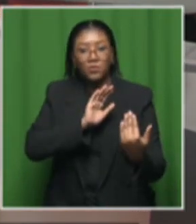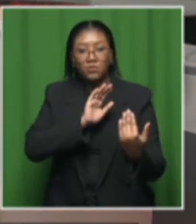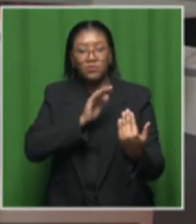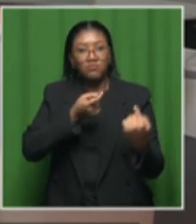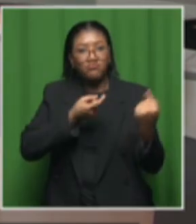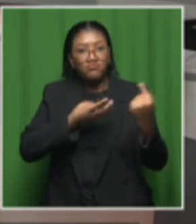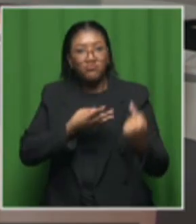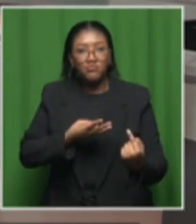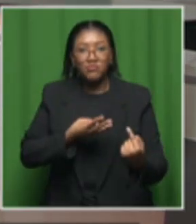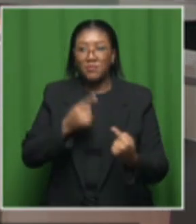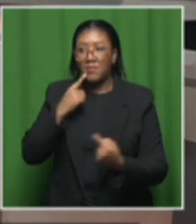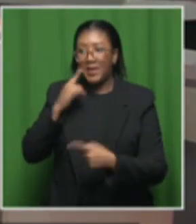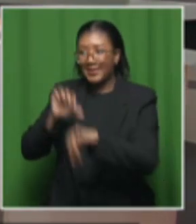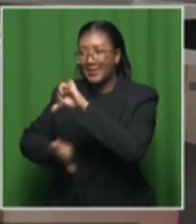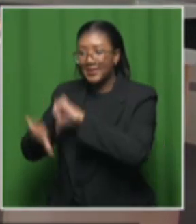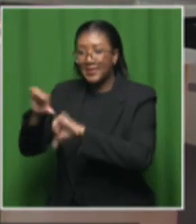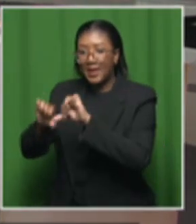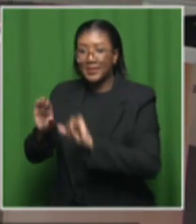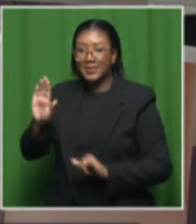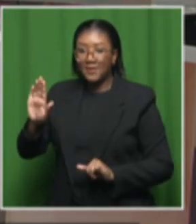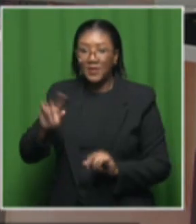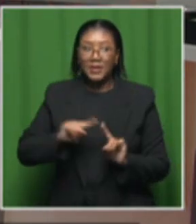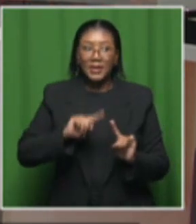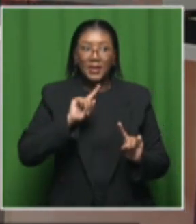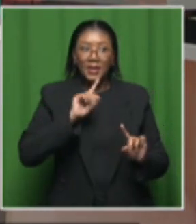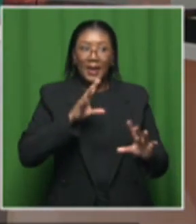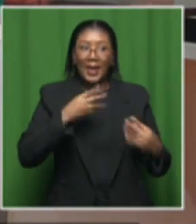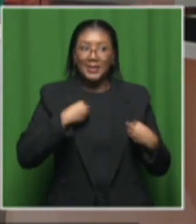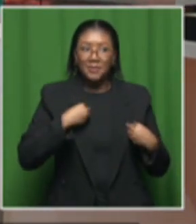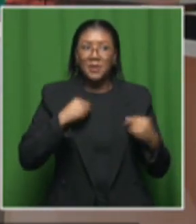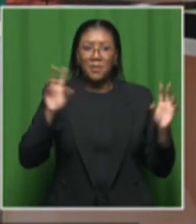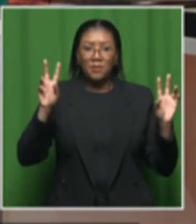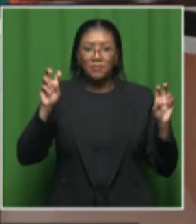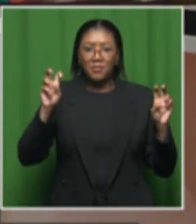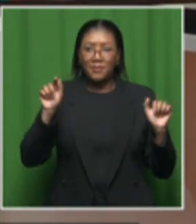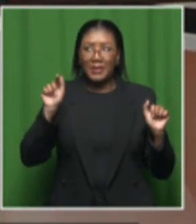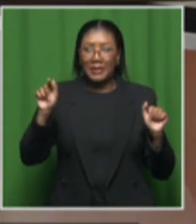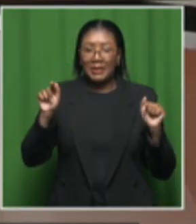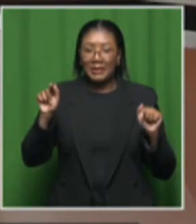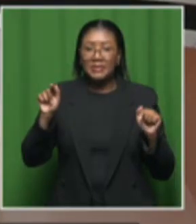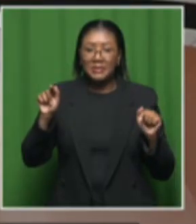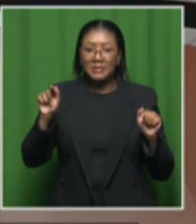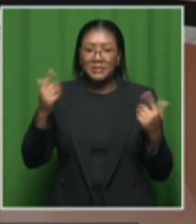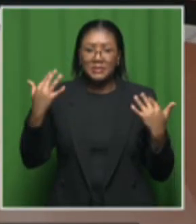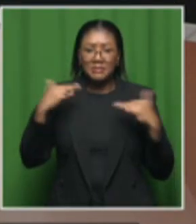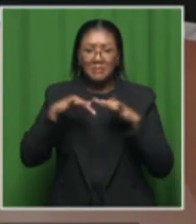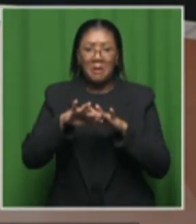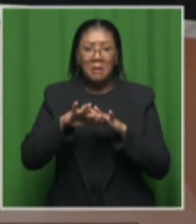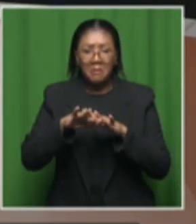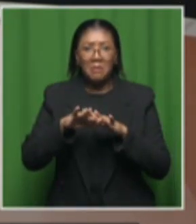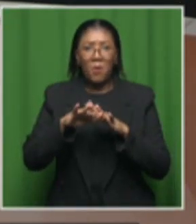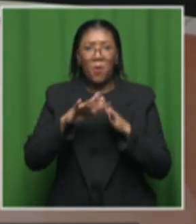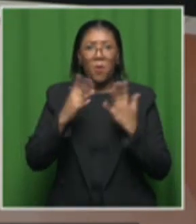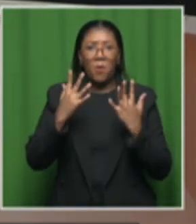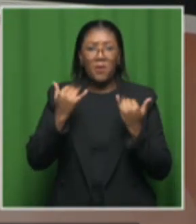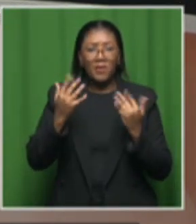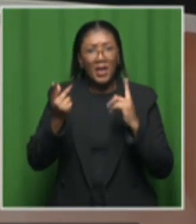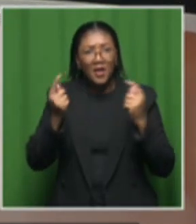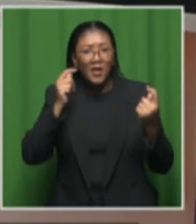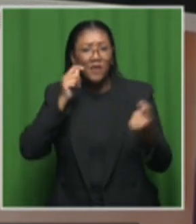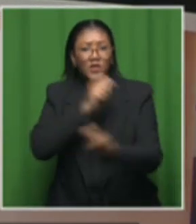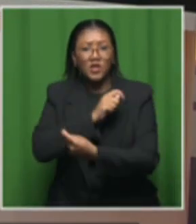is scientific or acceptable. That's a conscientizing of sorts that's also going to be happening. How do you think that evolution's been embraced